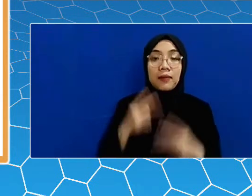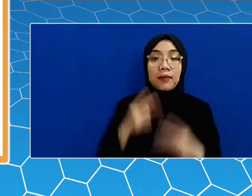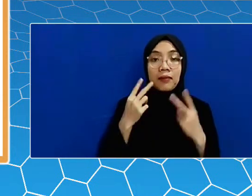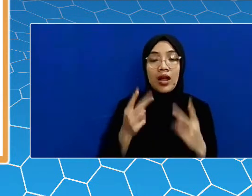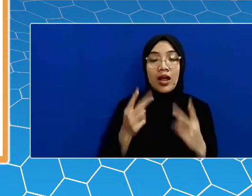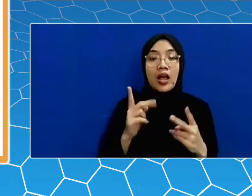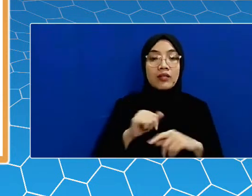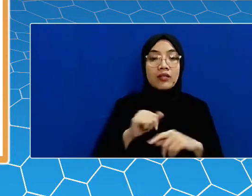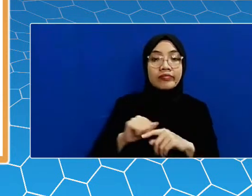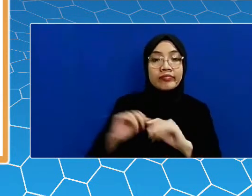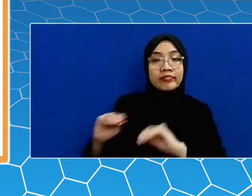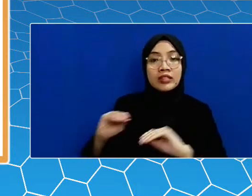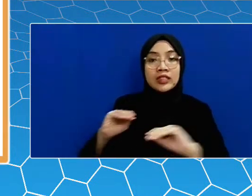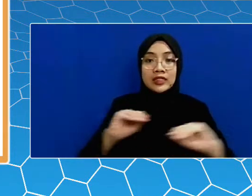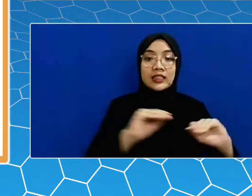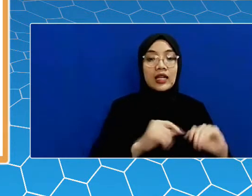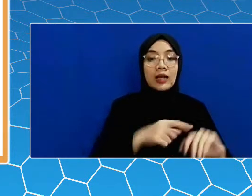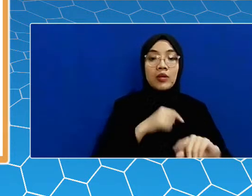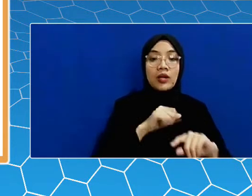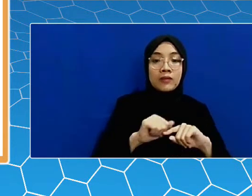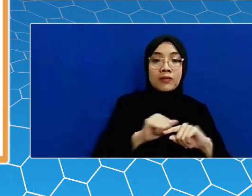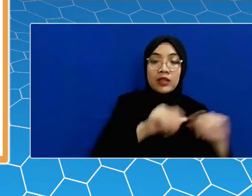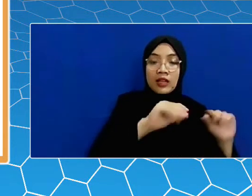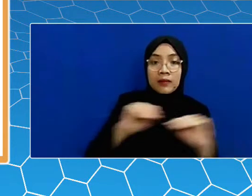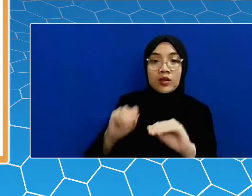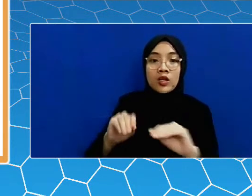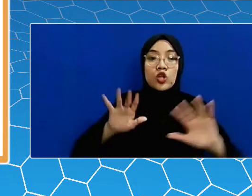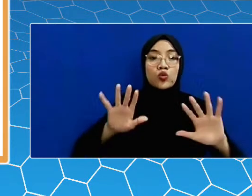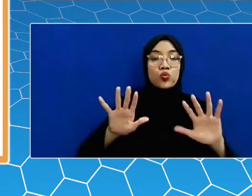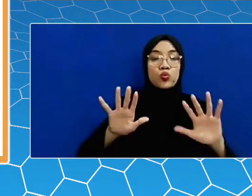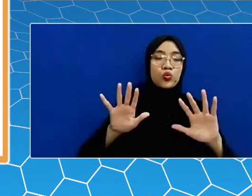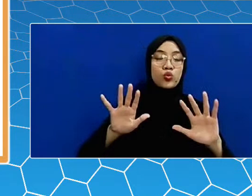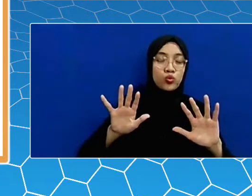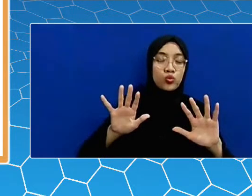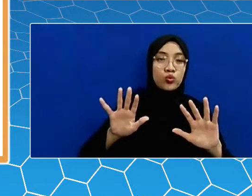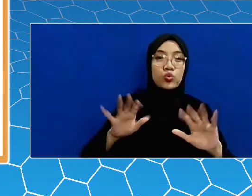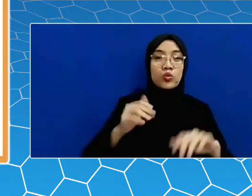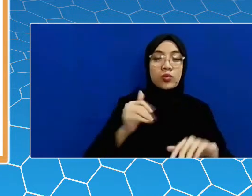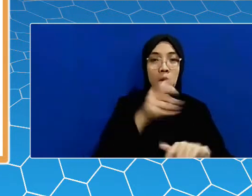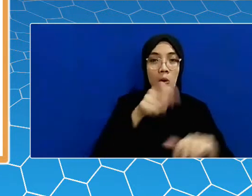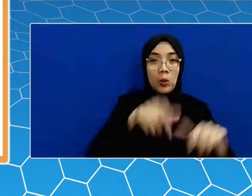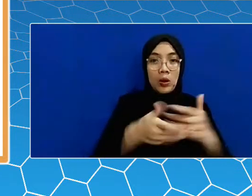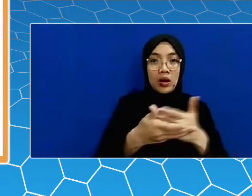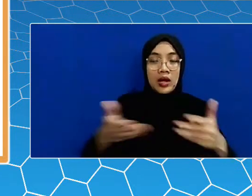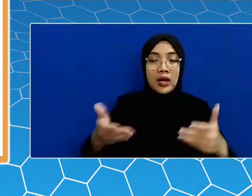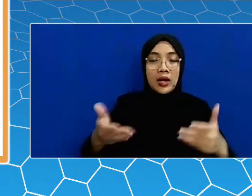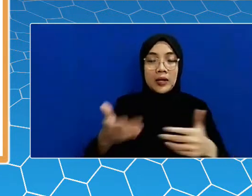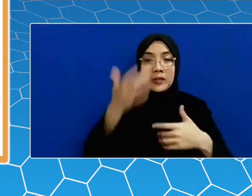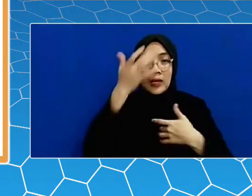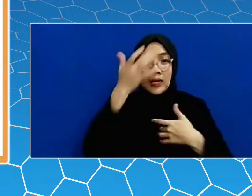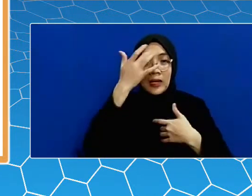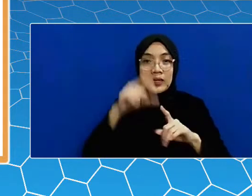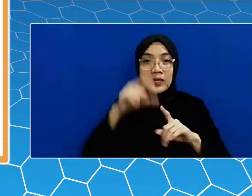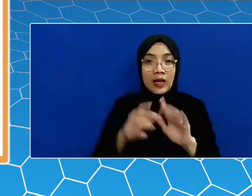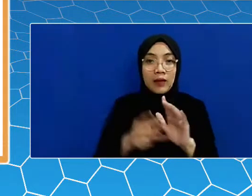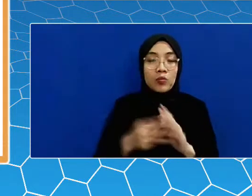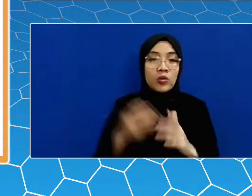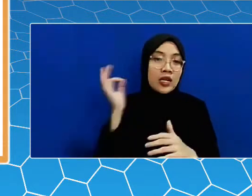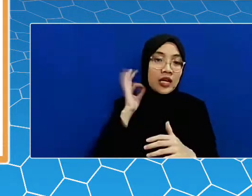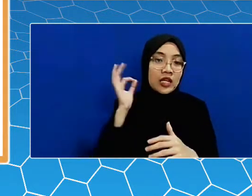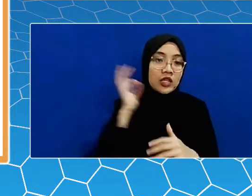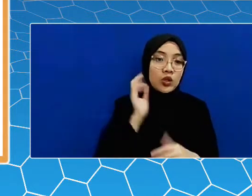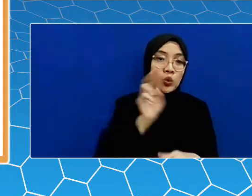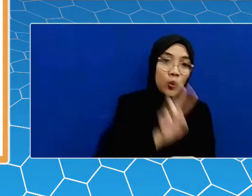educational courses for people with diabetes, ranging from those at risk of type 2 diabetes through to those who've developed type 2, for people